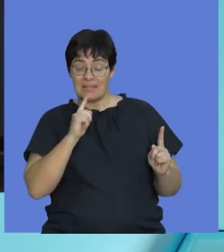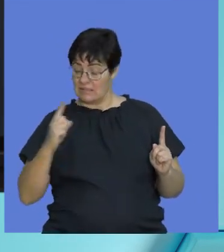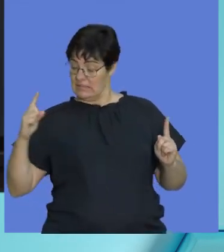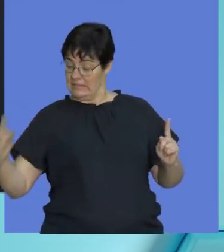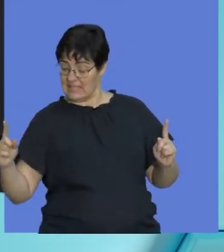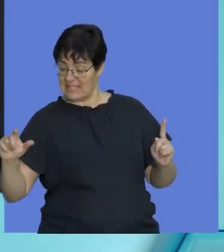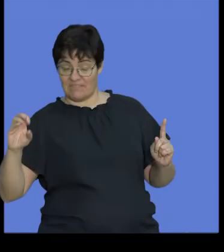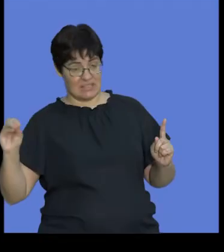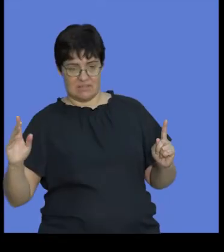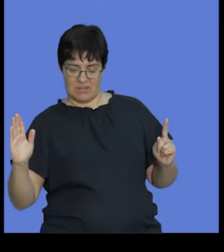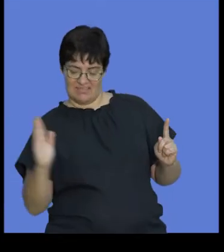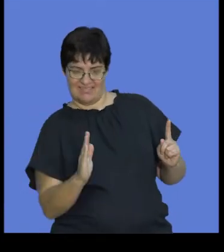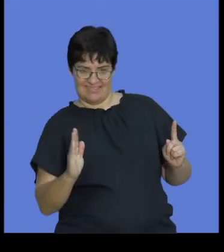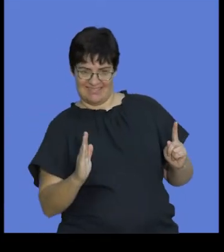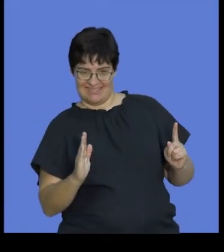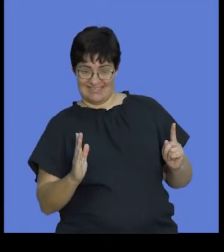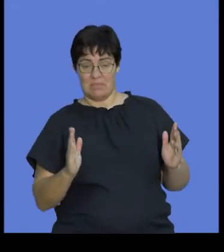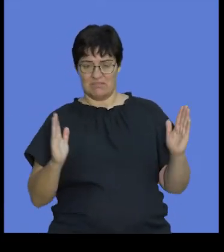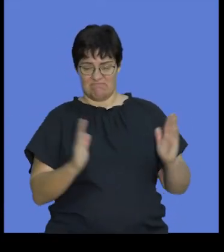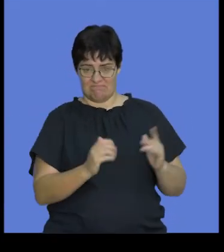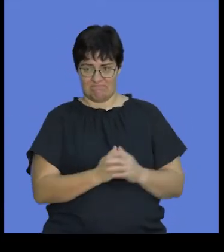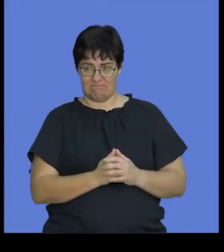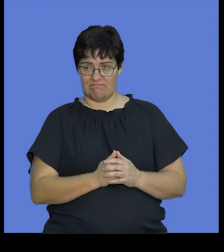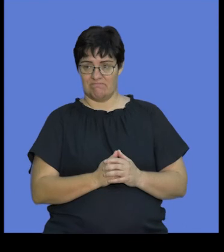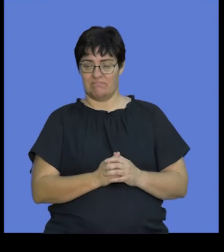than the 70. So when we draw this one,